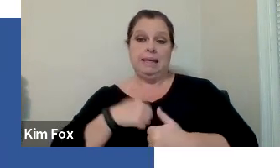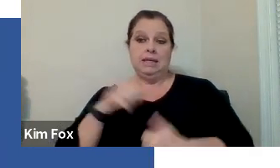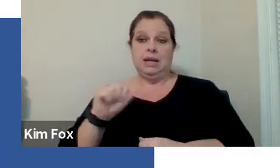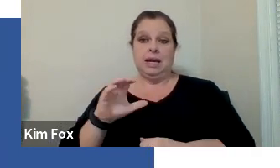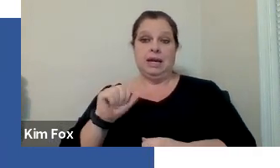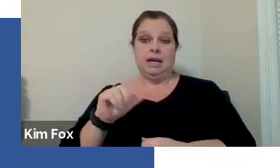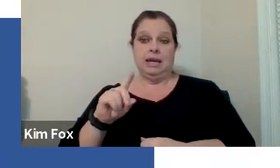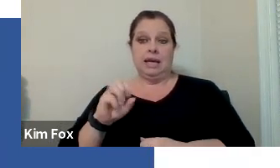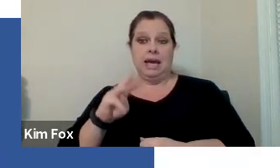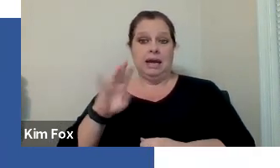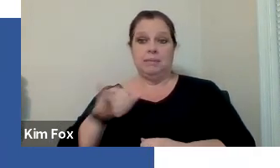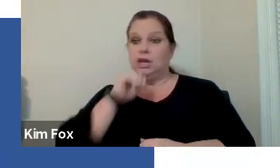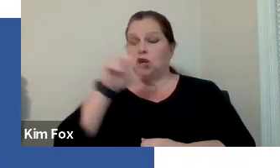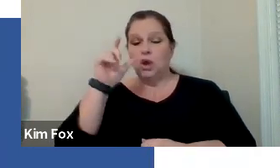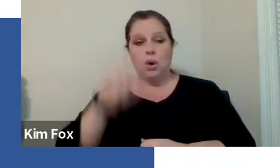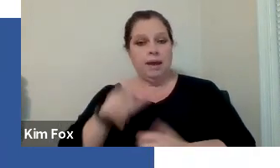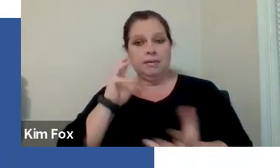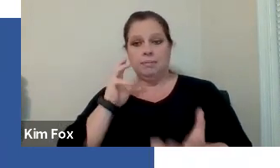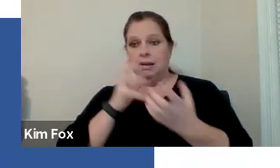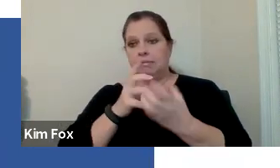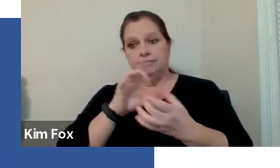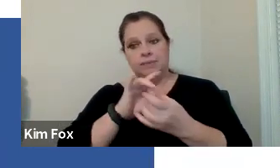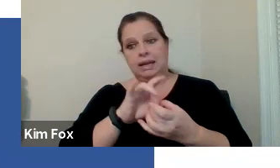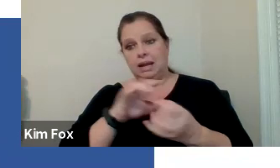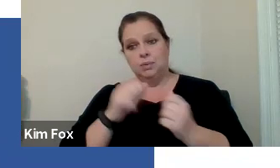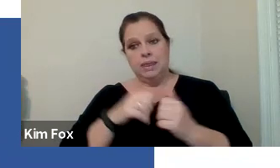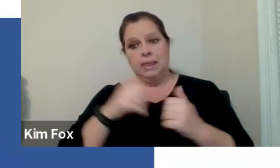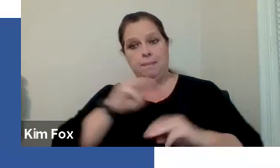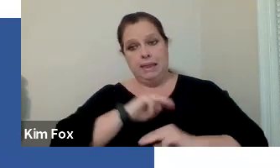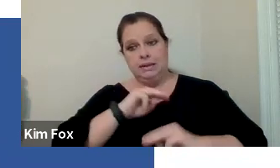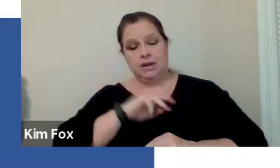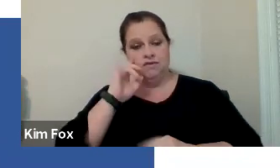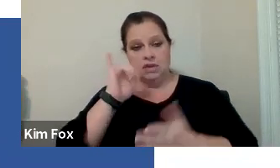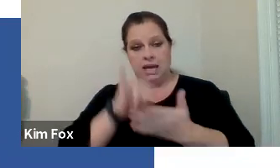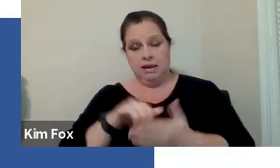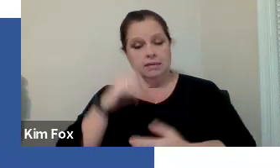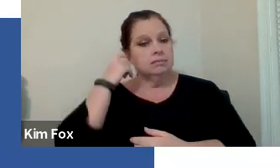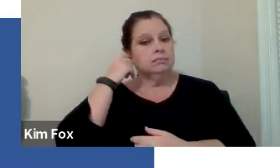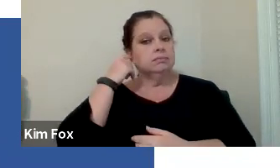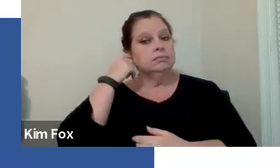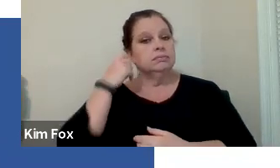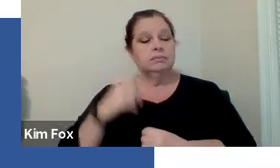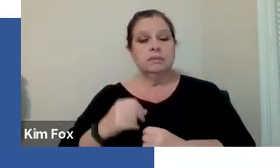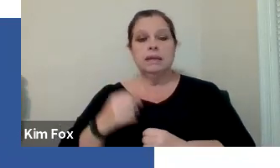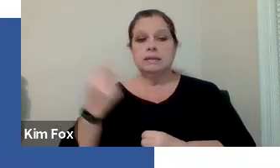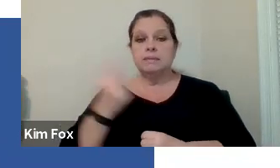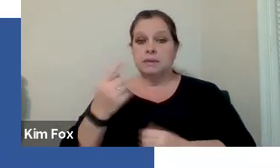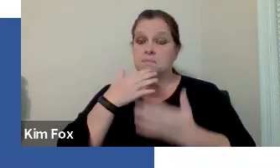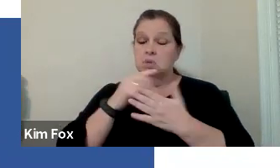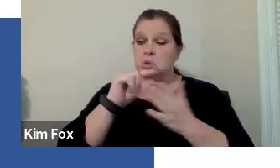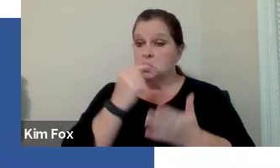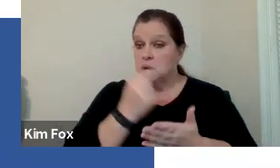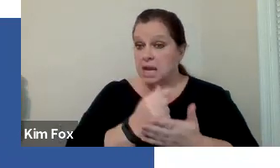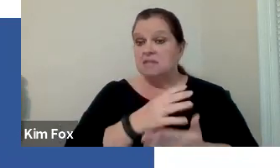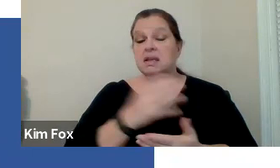anybody. You don't have to be military affiliated or a dependent. And it is something that if you have good grades